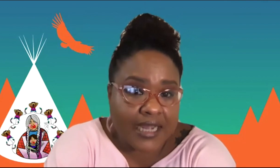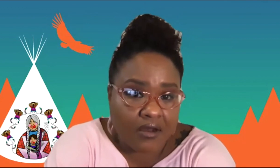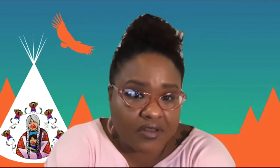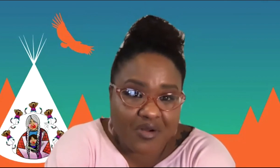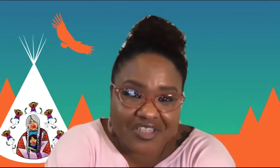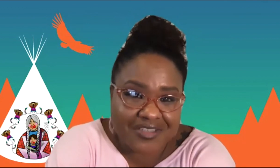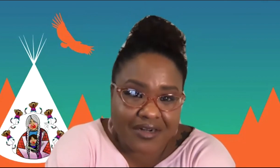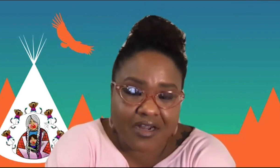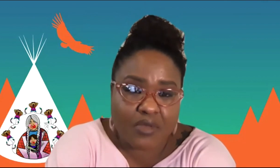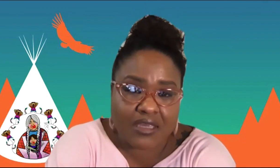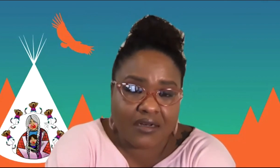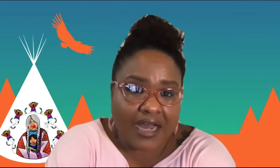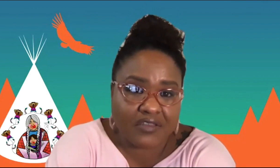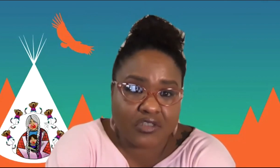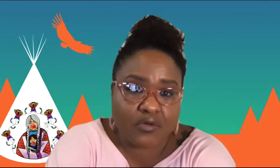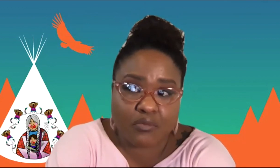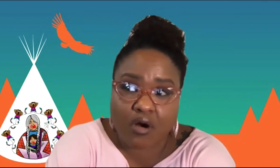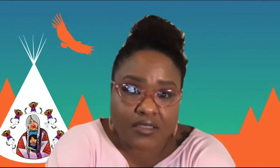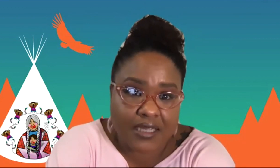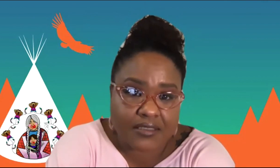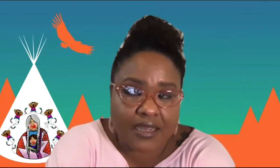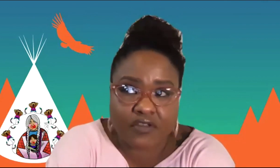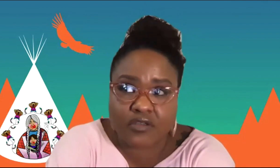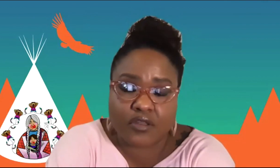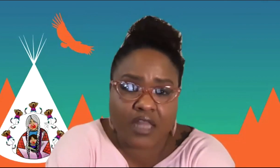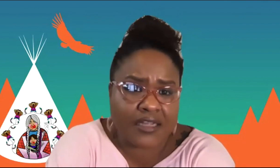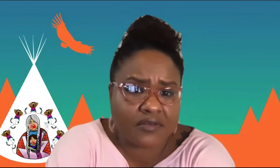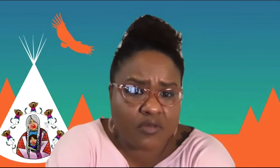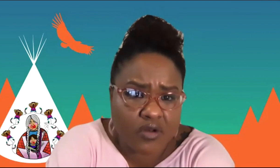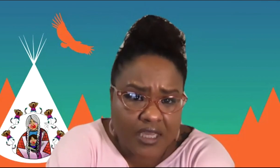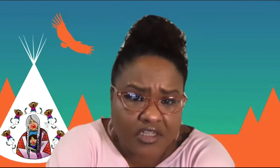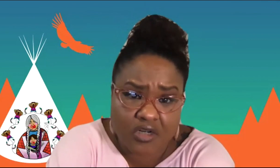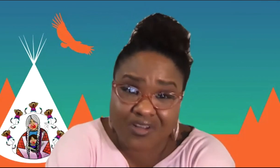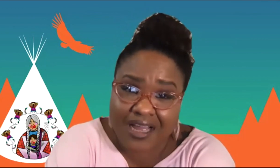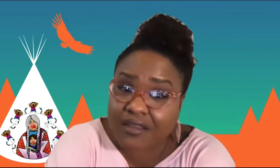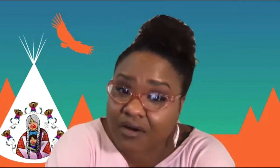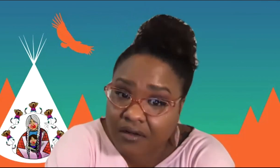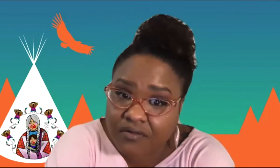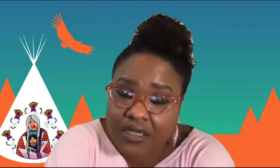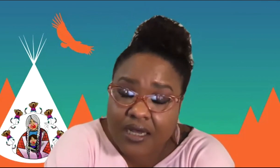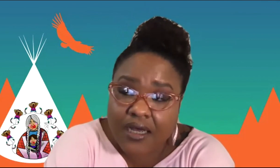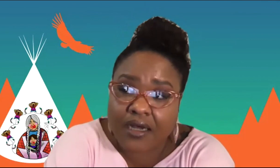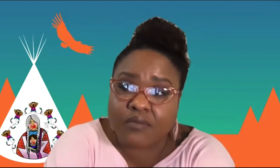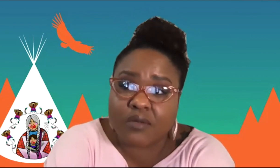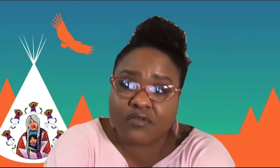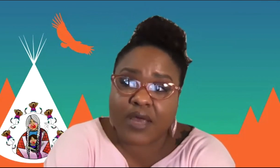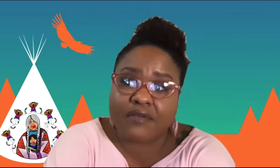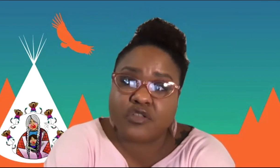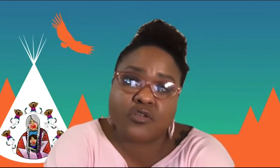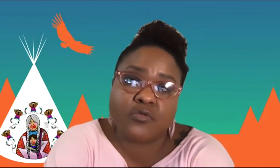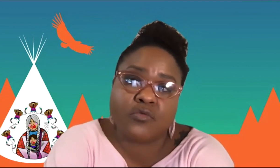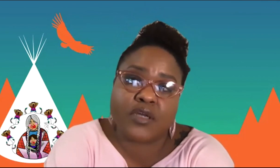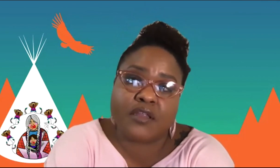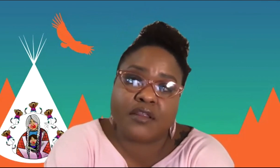right now, the questions that are coming in have to do with process, have to do with lines of communication or lack thereof. Some of them have